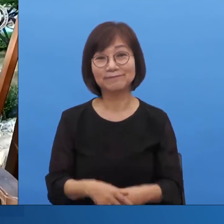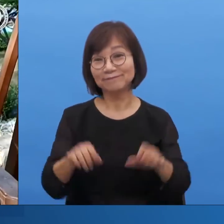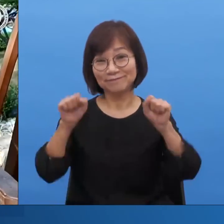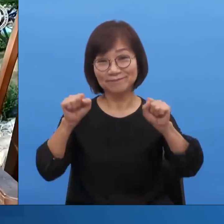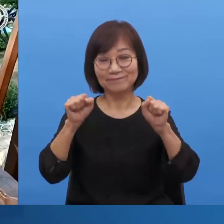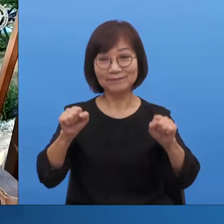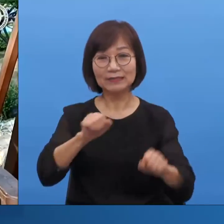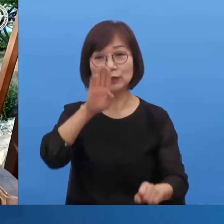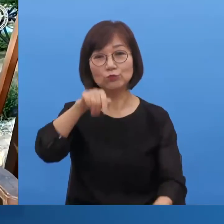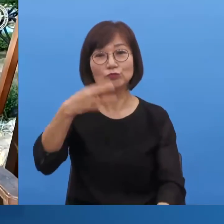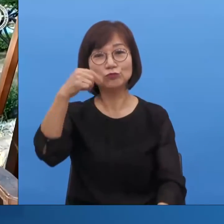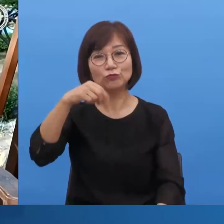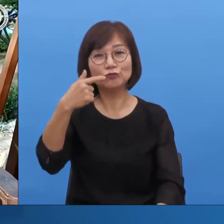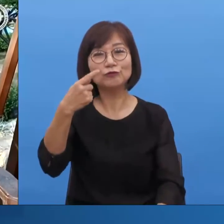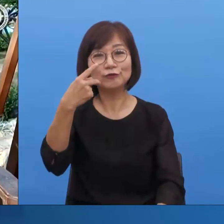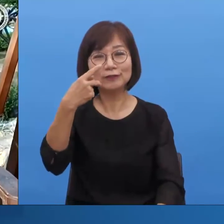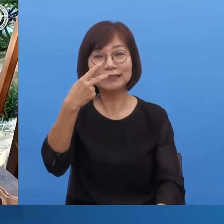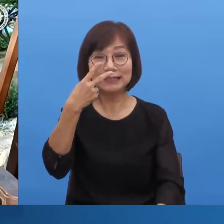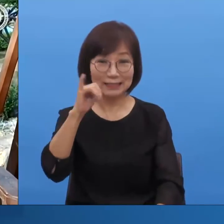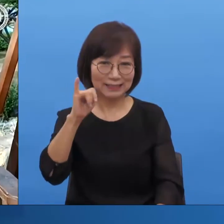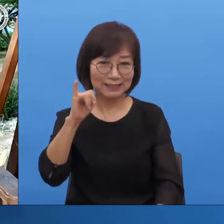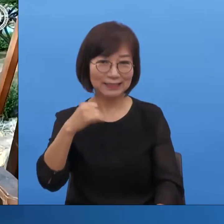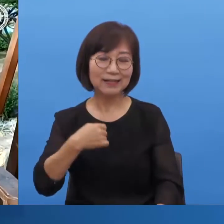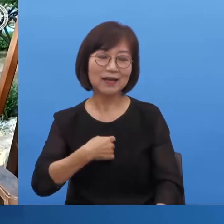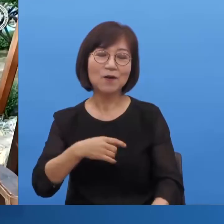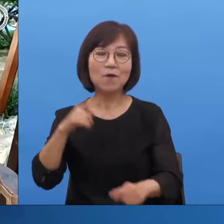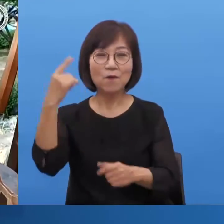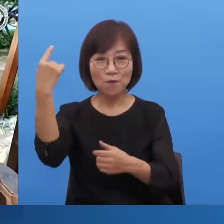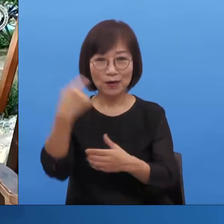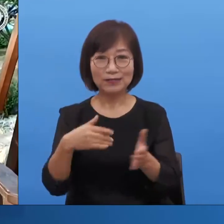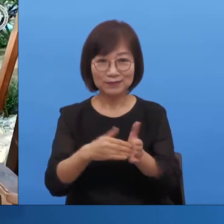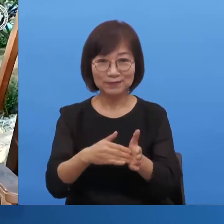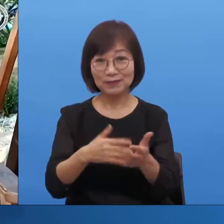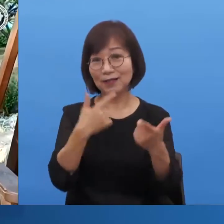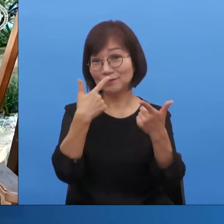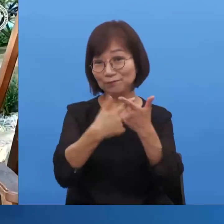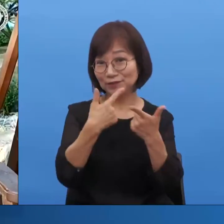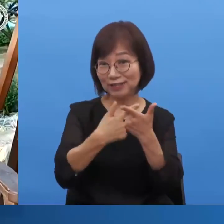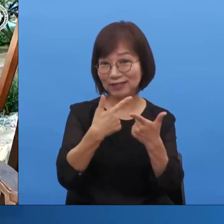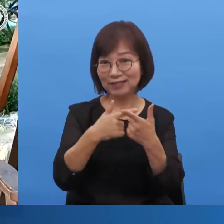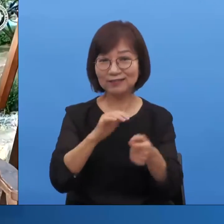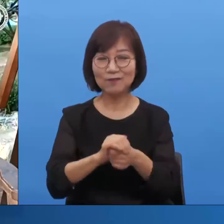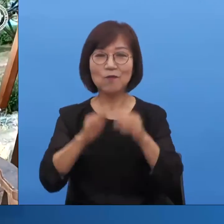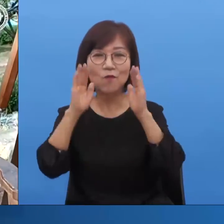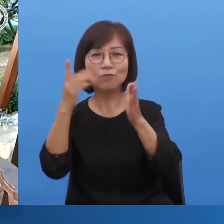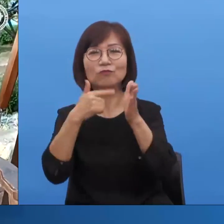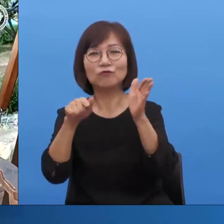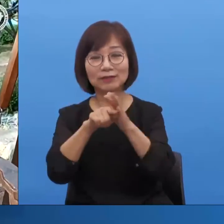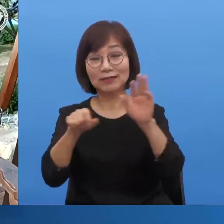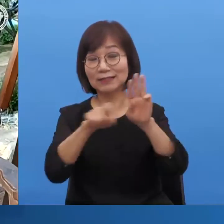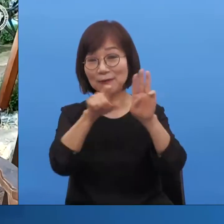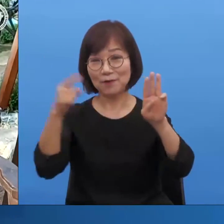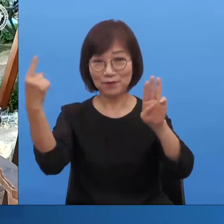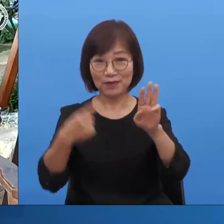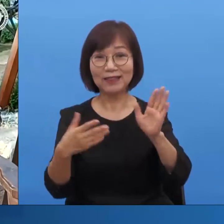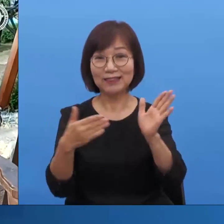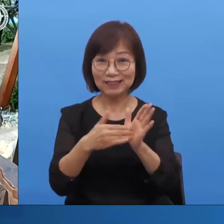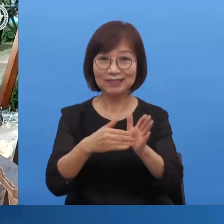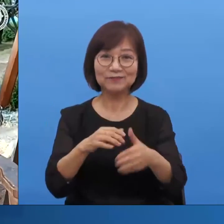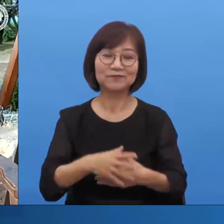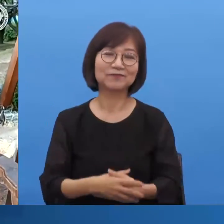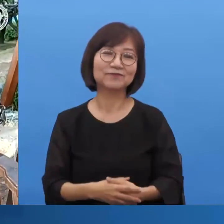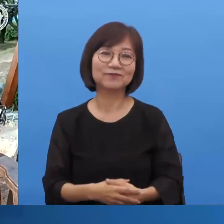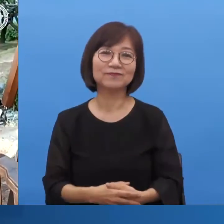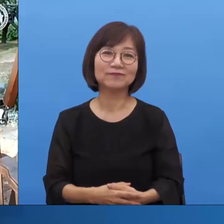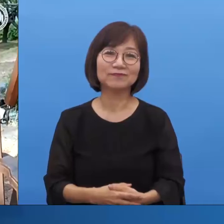Hello, I'm Remnant Annie from Burundi. I came to Busan to study business at Gyeongsang University in September